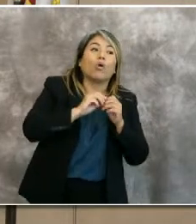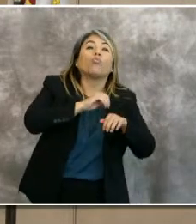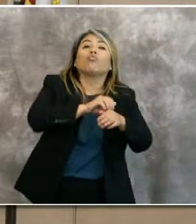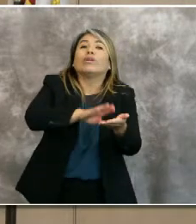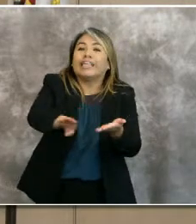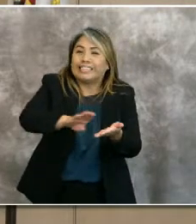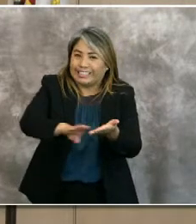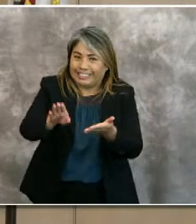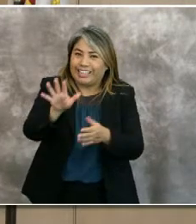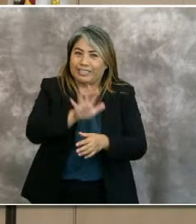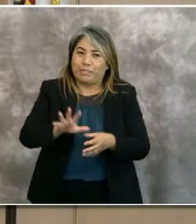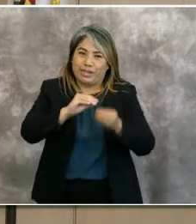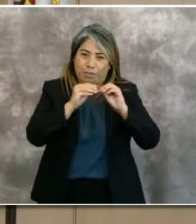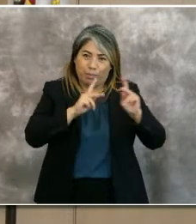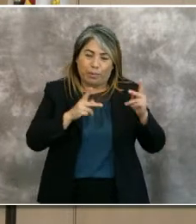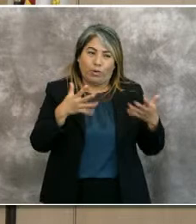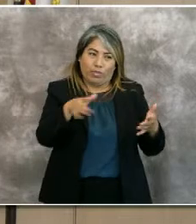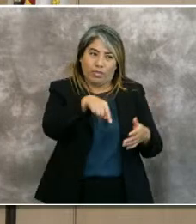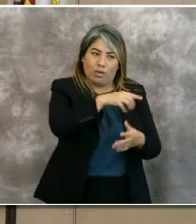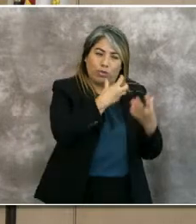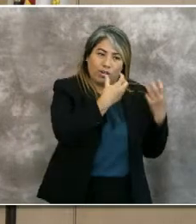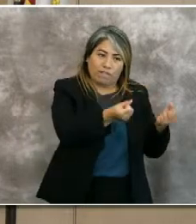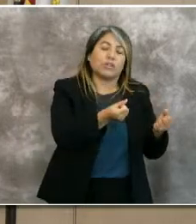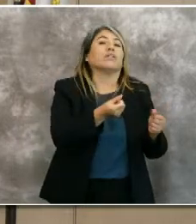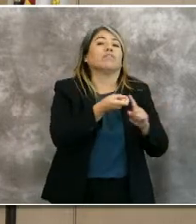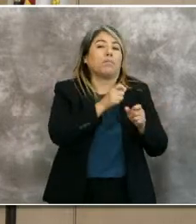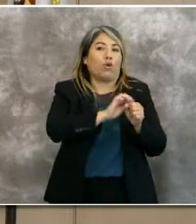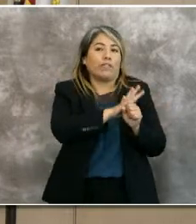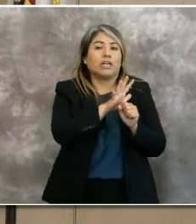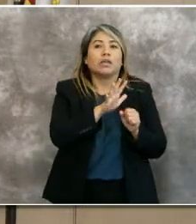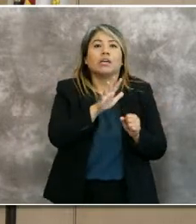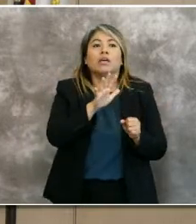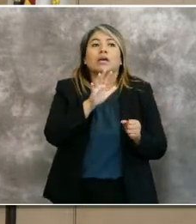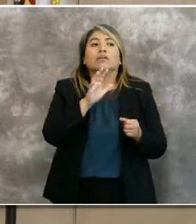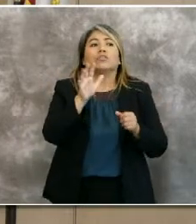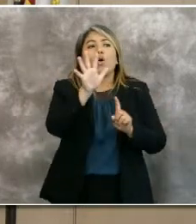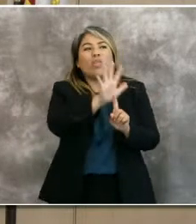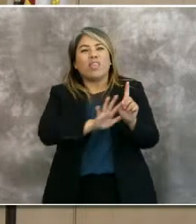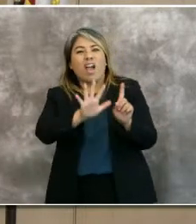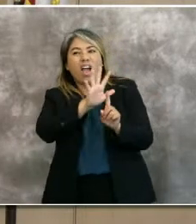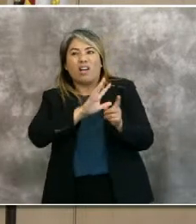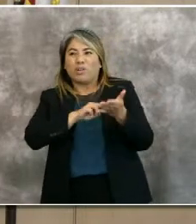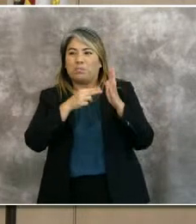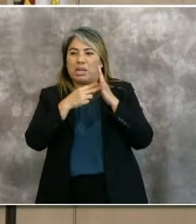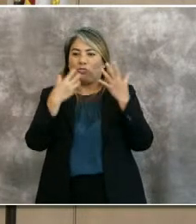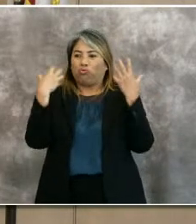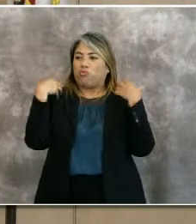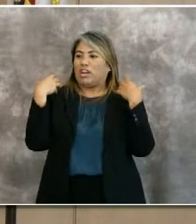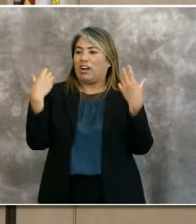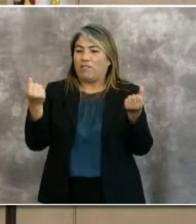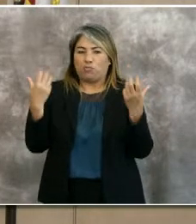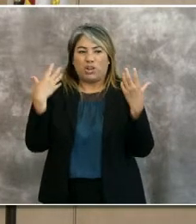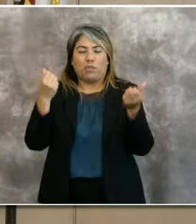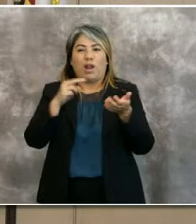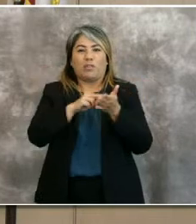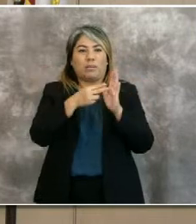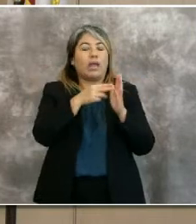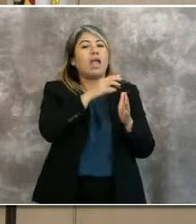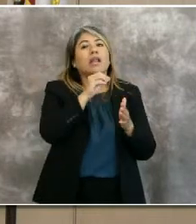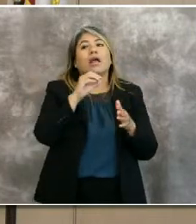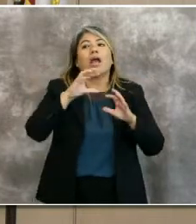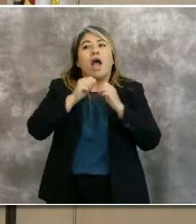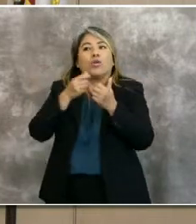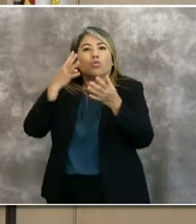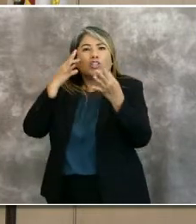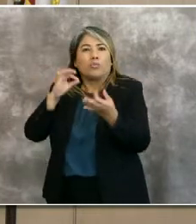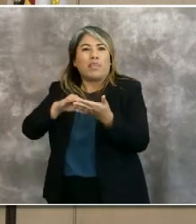from COVID-19. In this context, what does recovered mean and how is that number determined? Well,